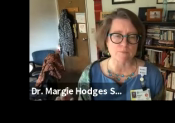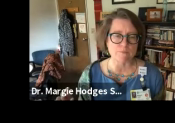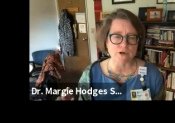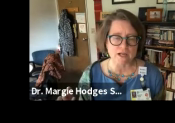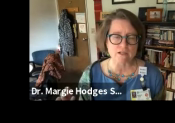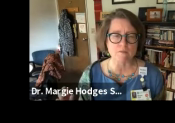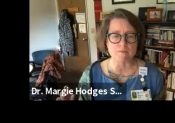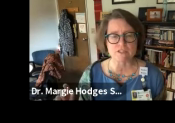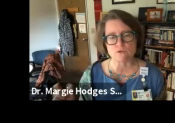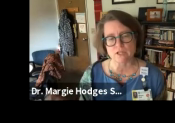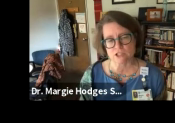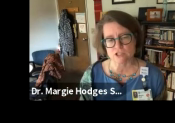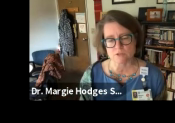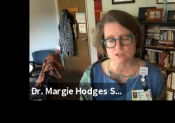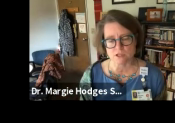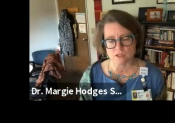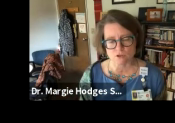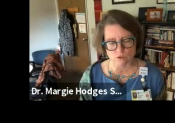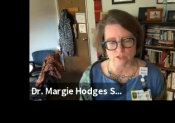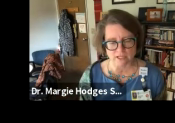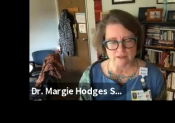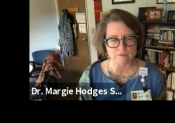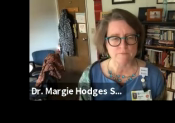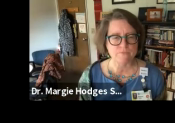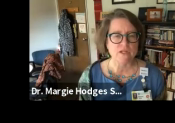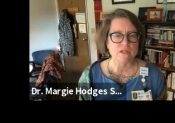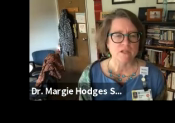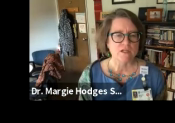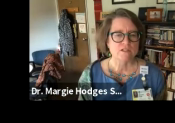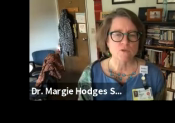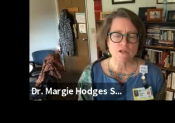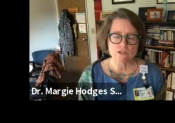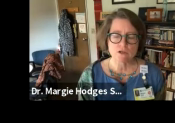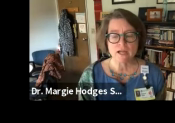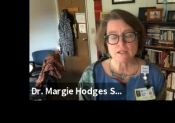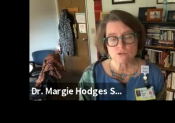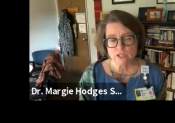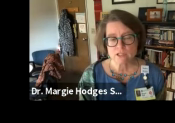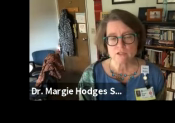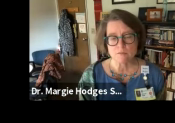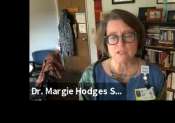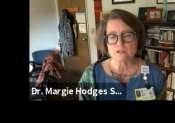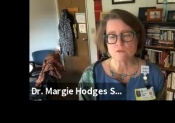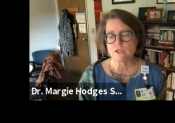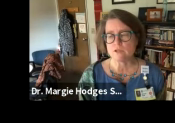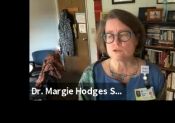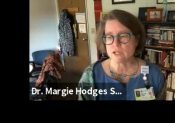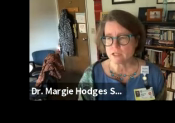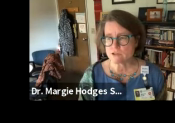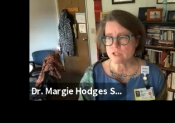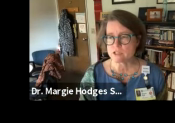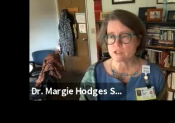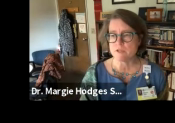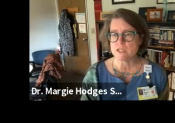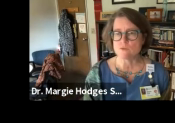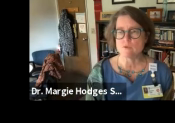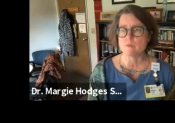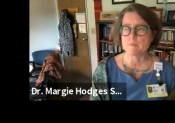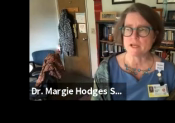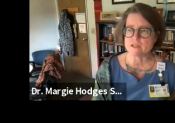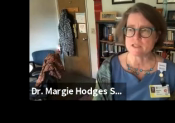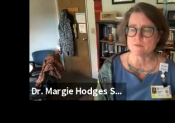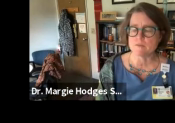our prior commitments and relationships to work together. So we also had triage committees. We trained our triage committees.